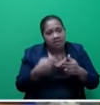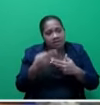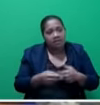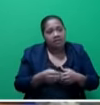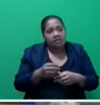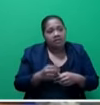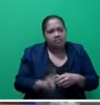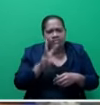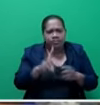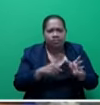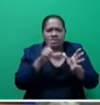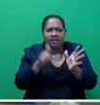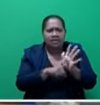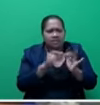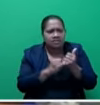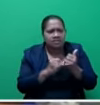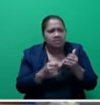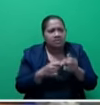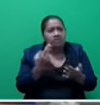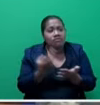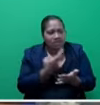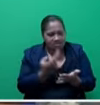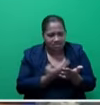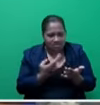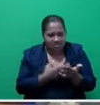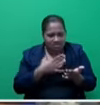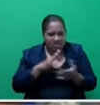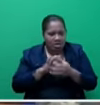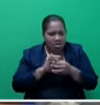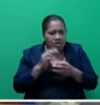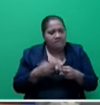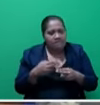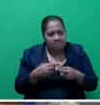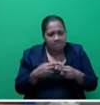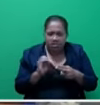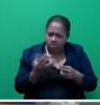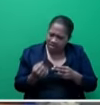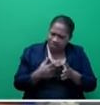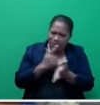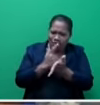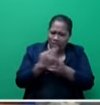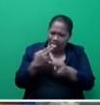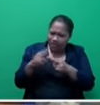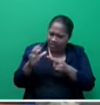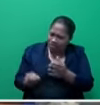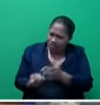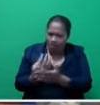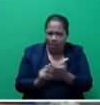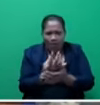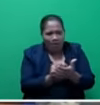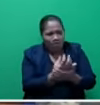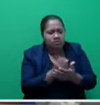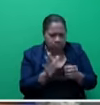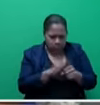farm. There is a lot of interest that is growing from our farmers in the settlements and our villages, and I can assure